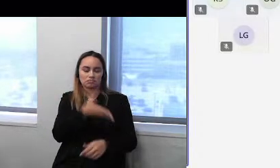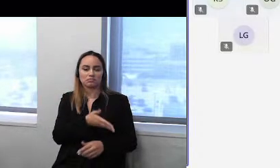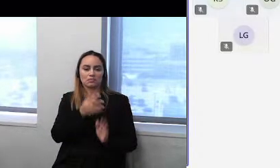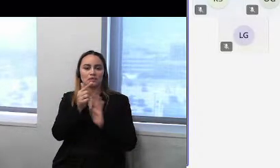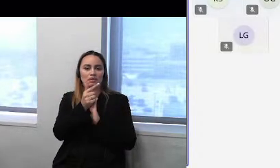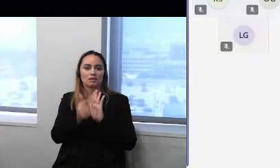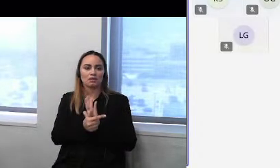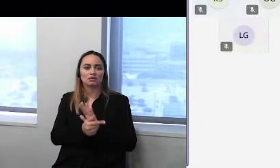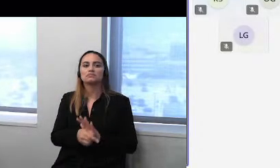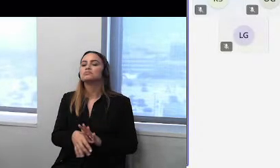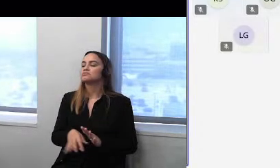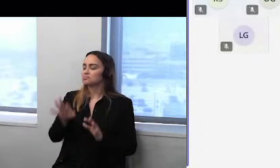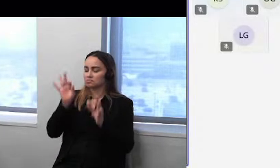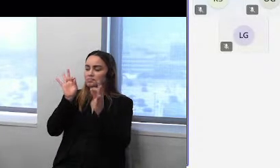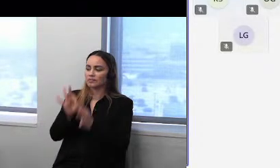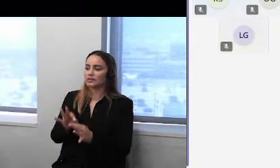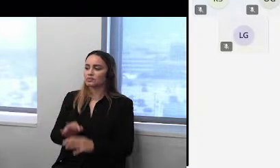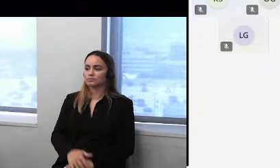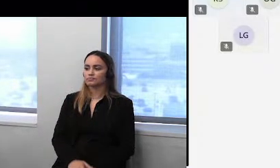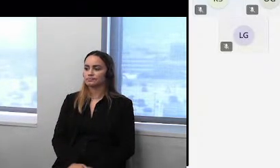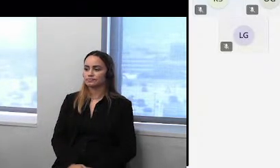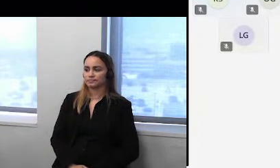Perfect.